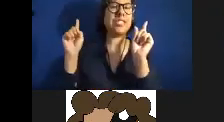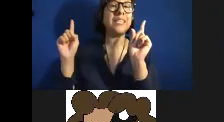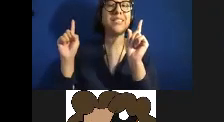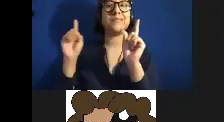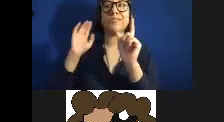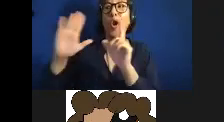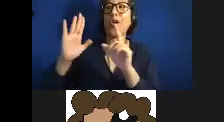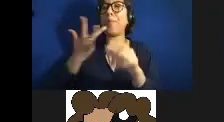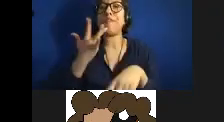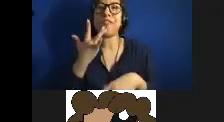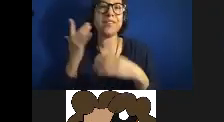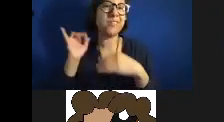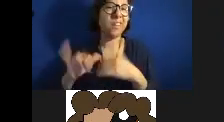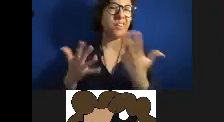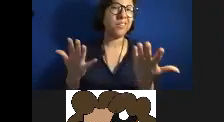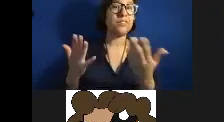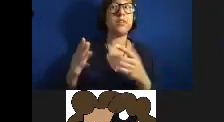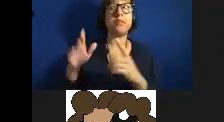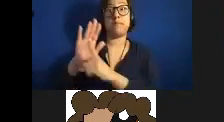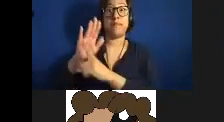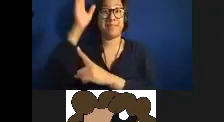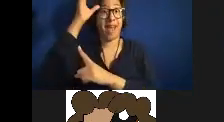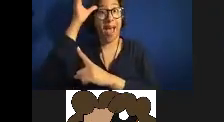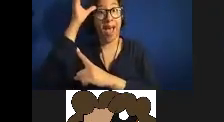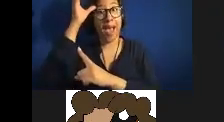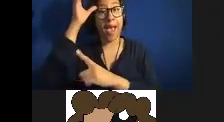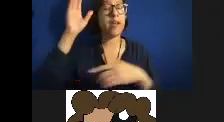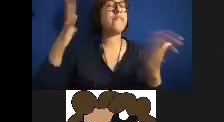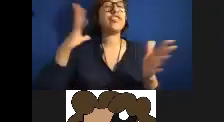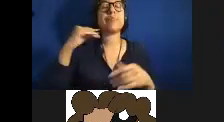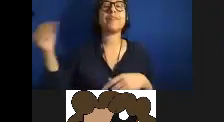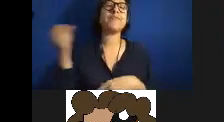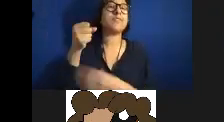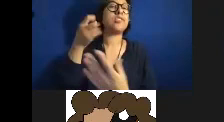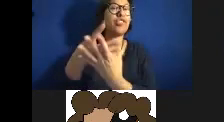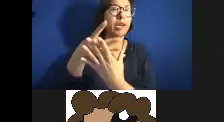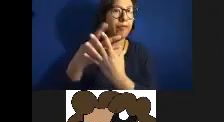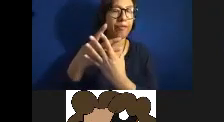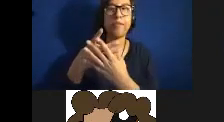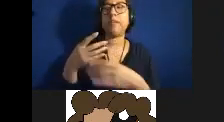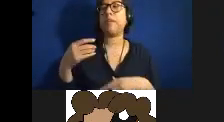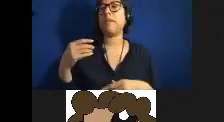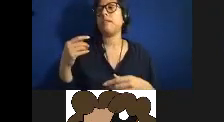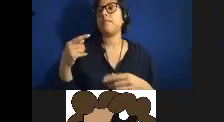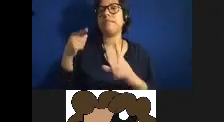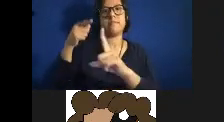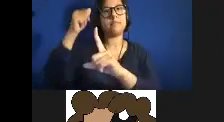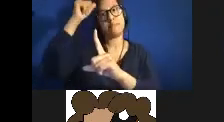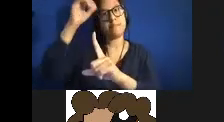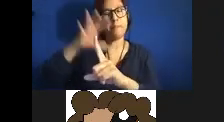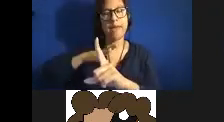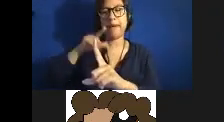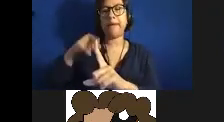So you know, my dad being you know, formerly incarcerated, being a man who, you